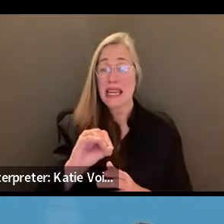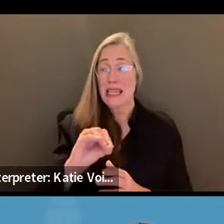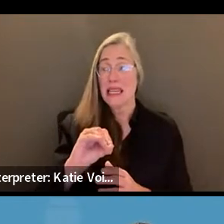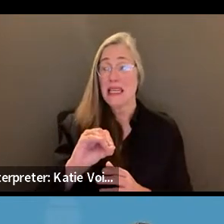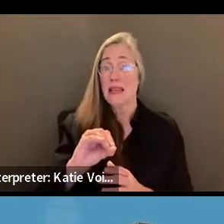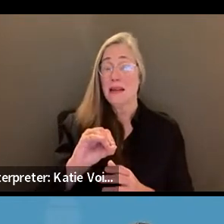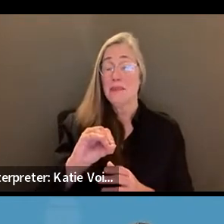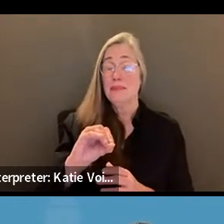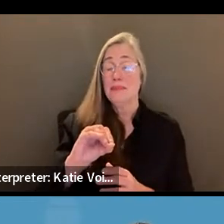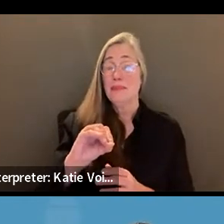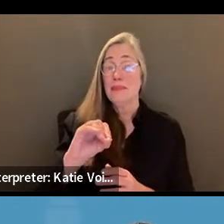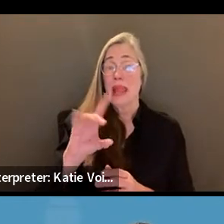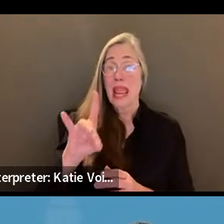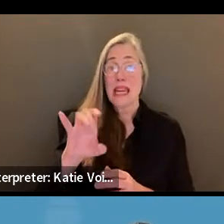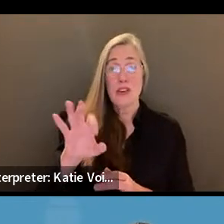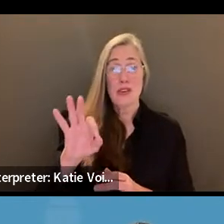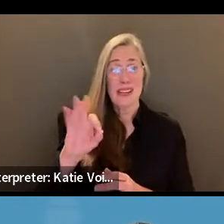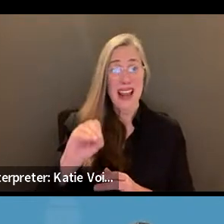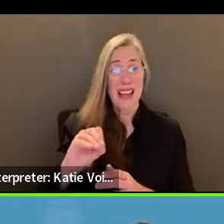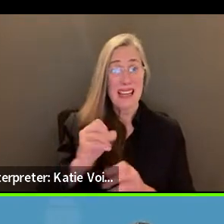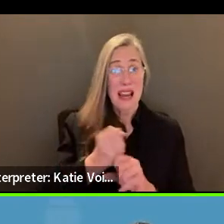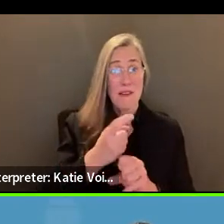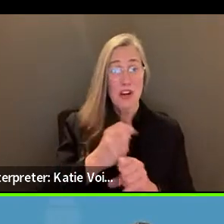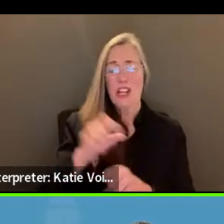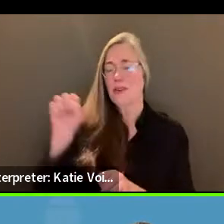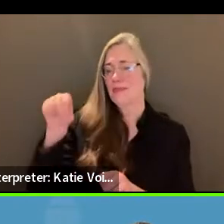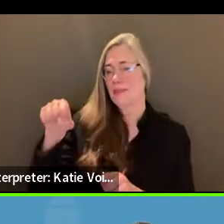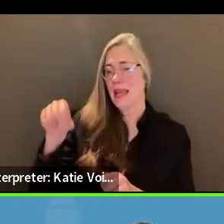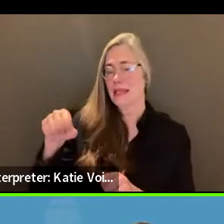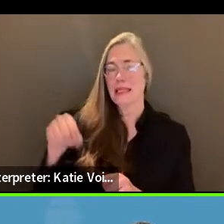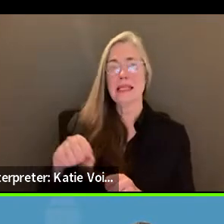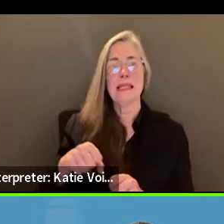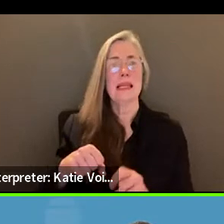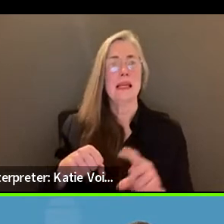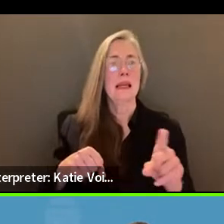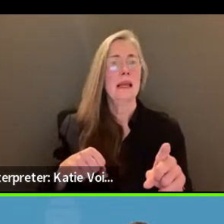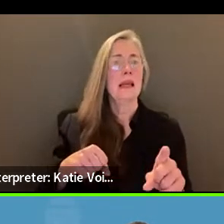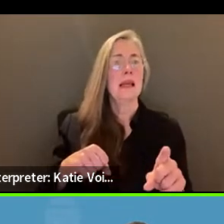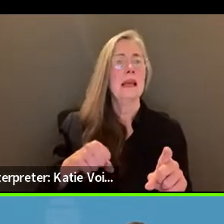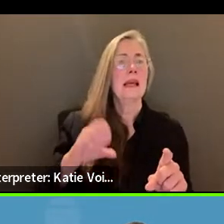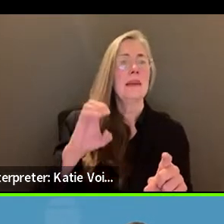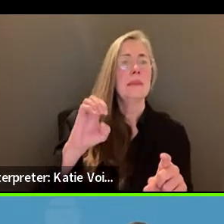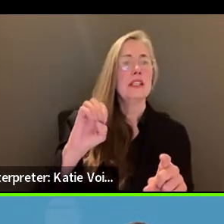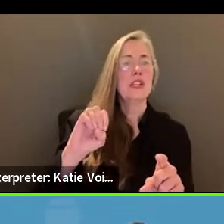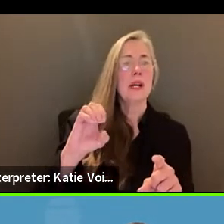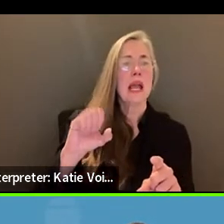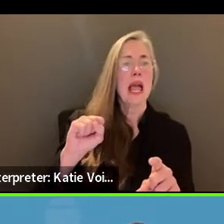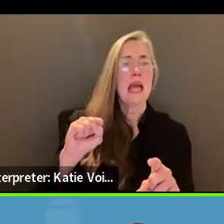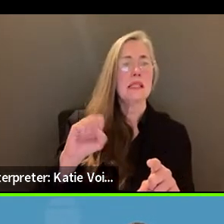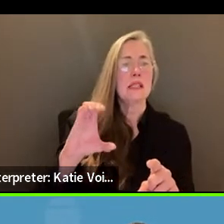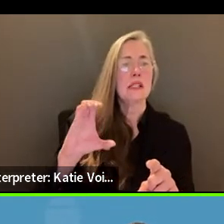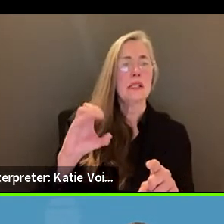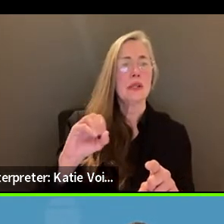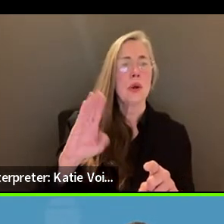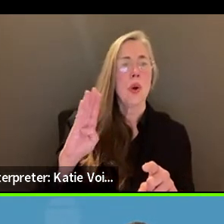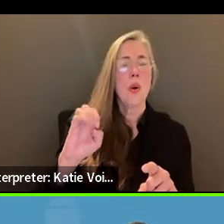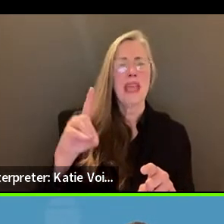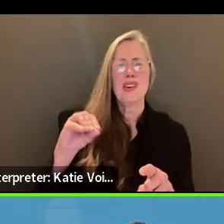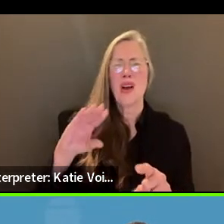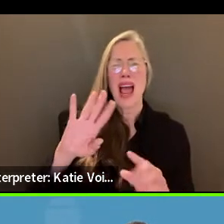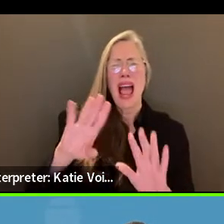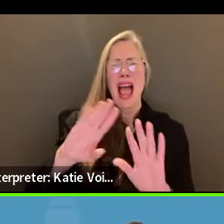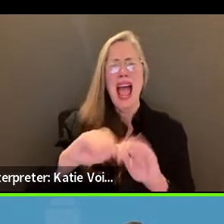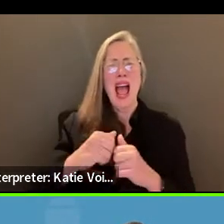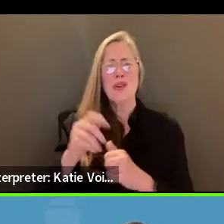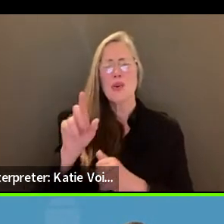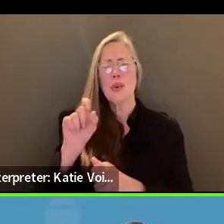no additional comments or questions, Mr. Escobedo, did you? Okay, you had one. Yeah, one more question. how do we figure out if community funded districts are, I